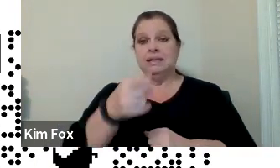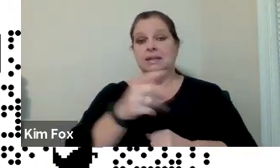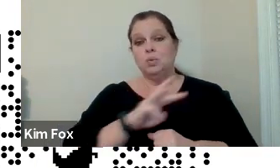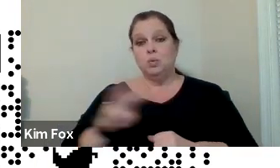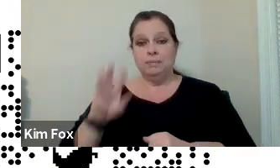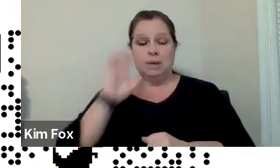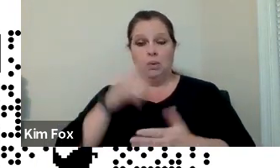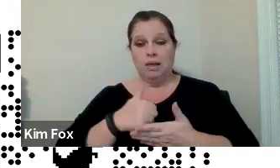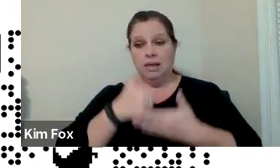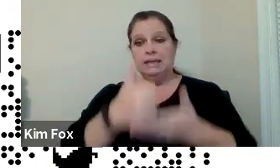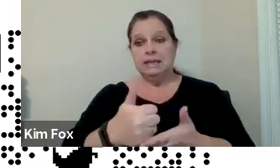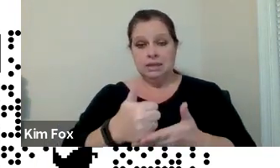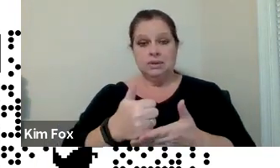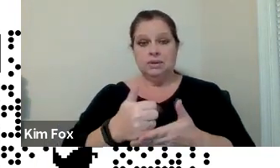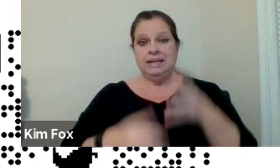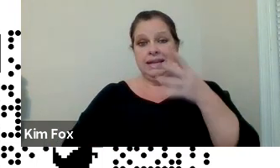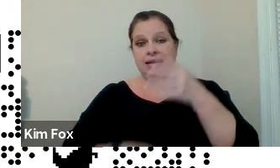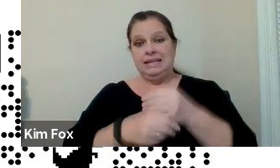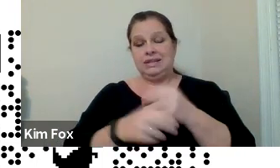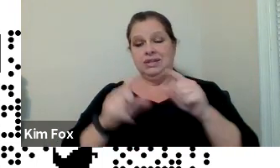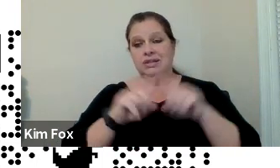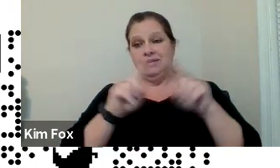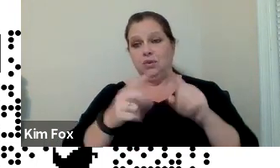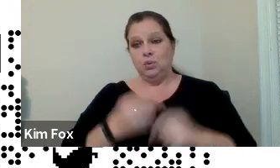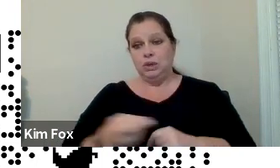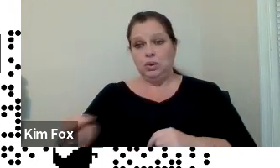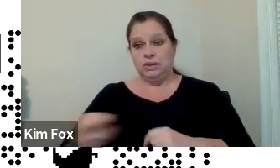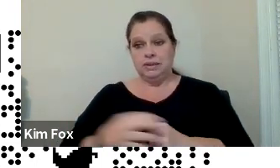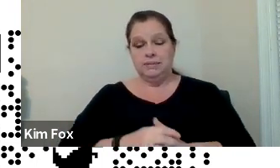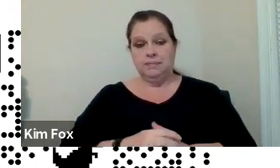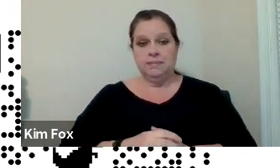can assist you with additional resources as well.